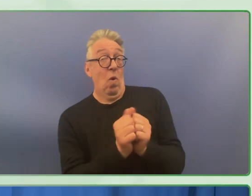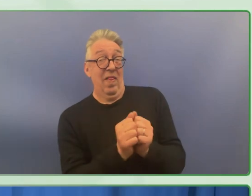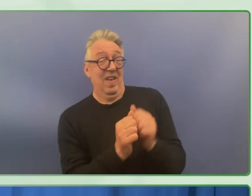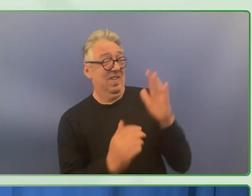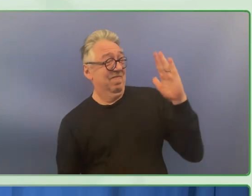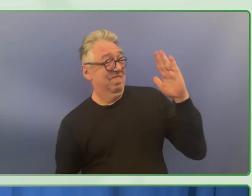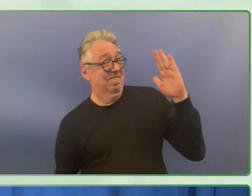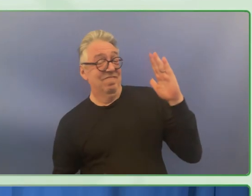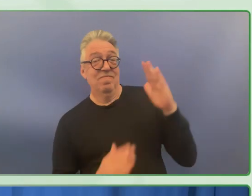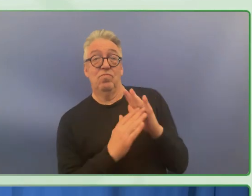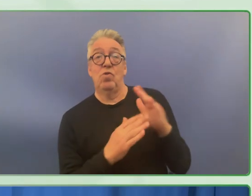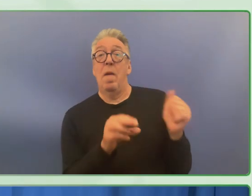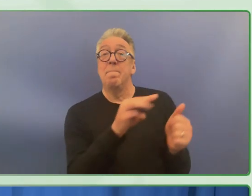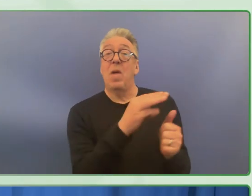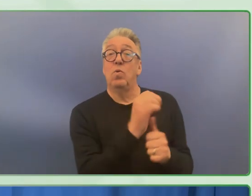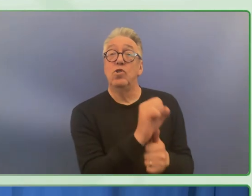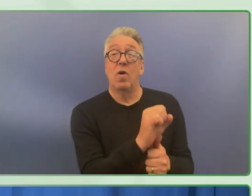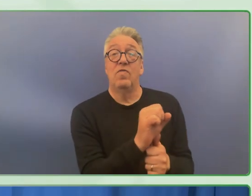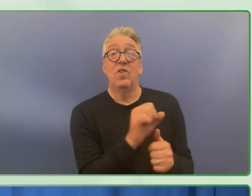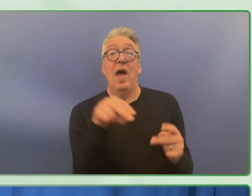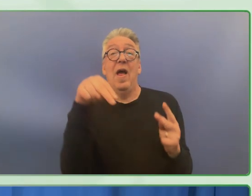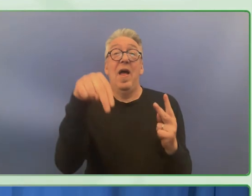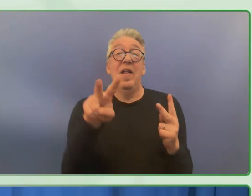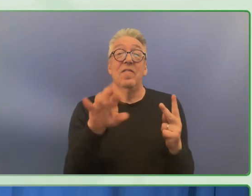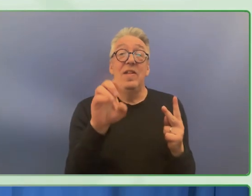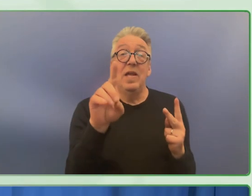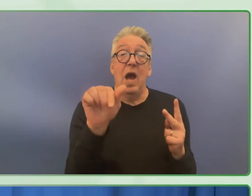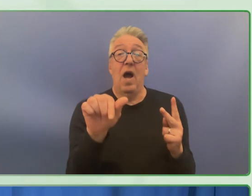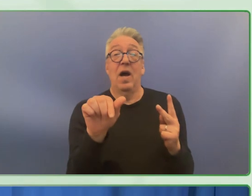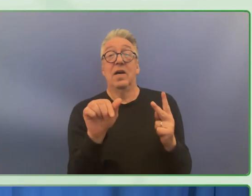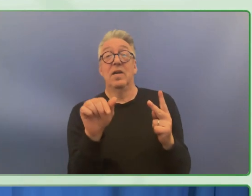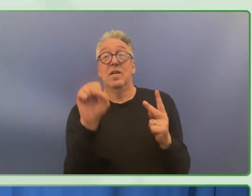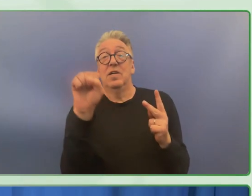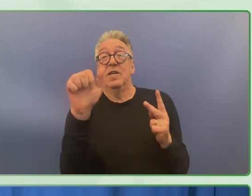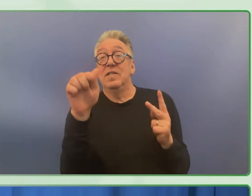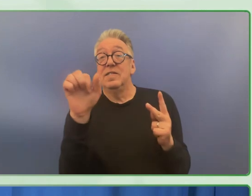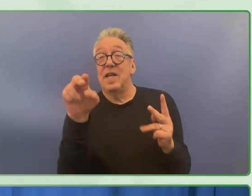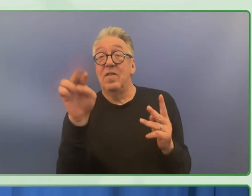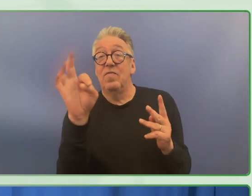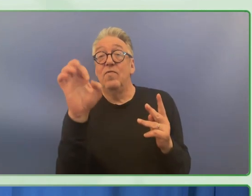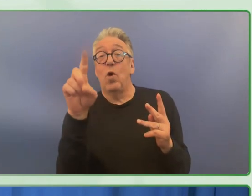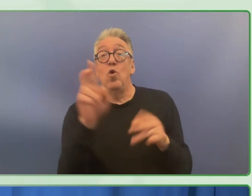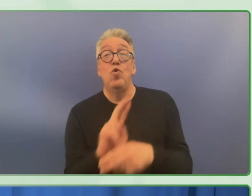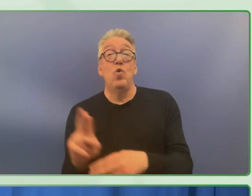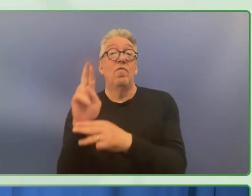like Microsoft and NVIDIA, and also Stanford University confirmed the quality of what